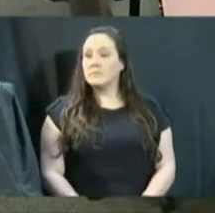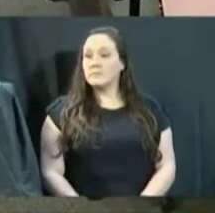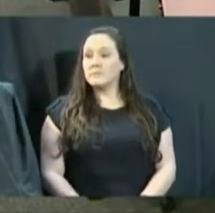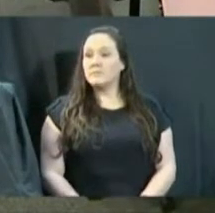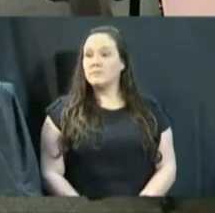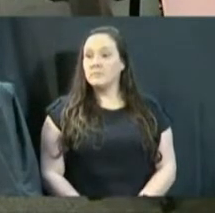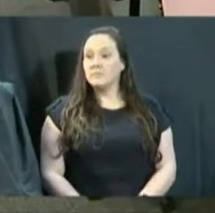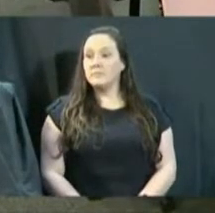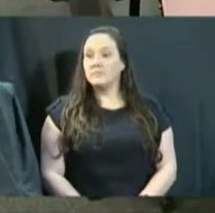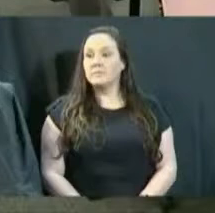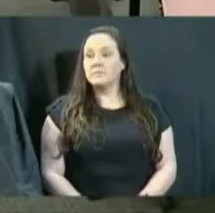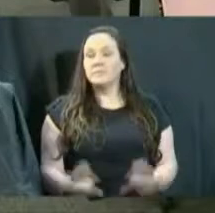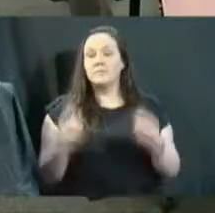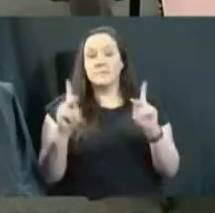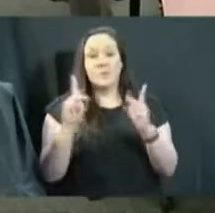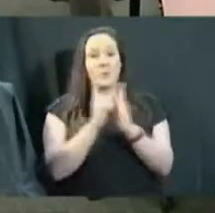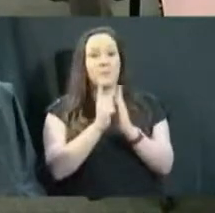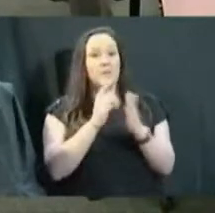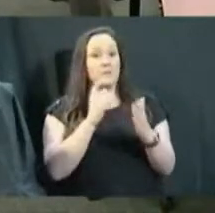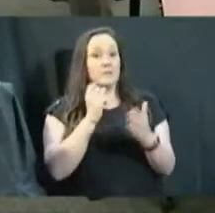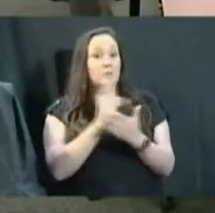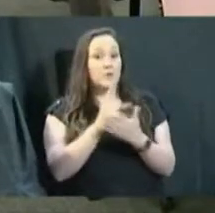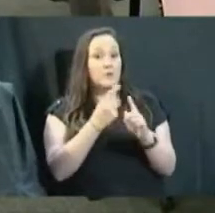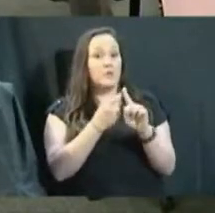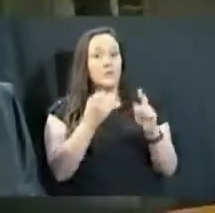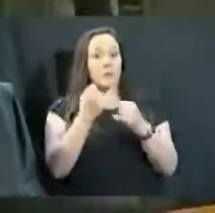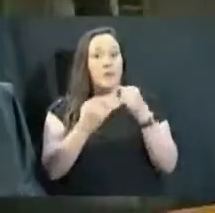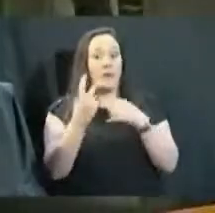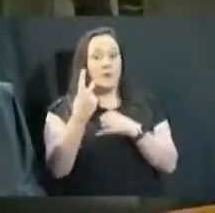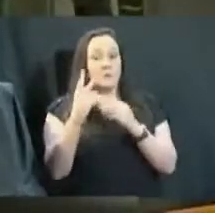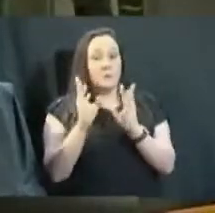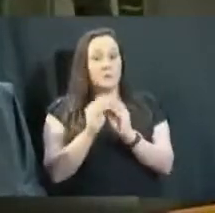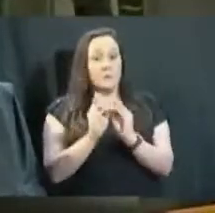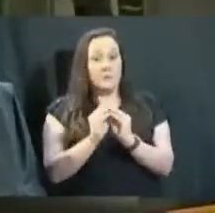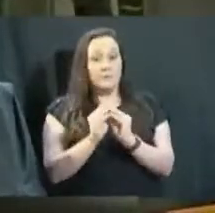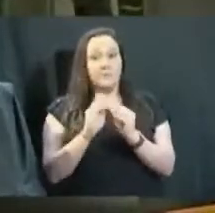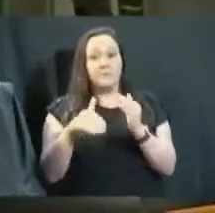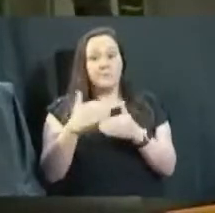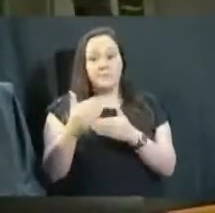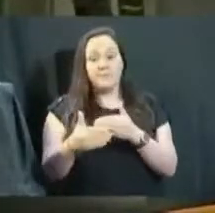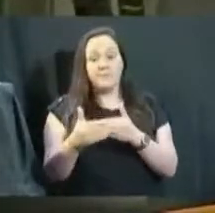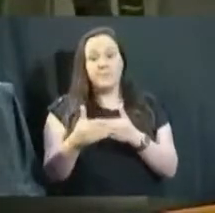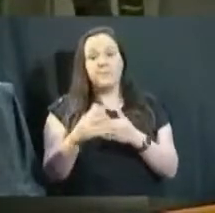All right, minutes are approved from our last two meetings. Next